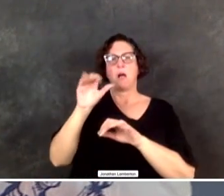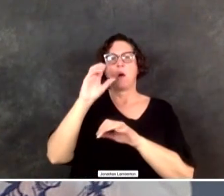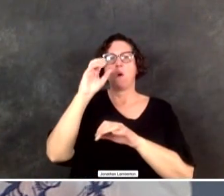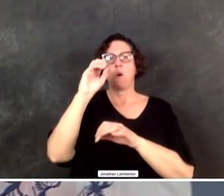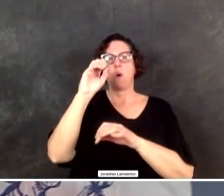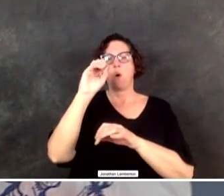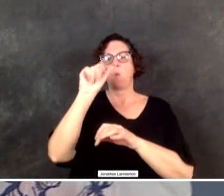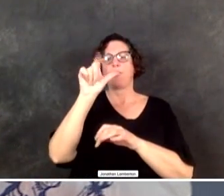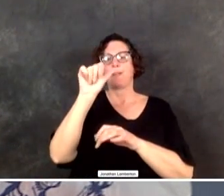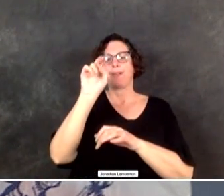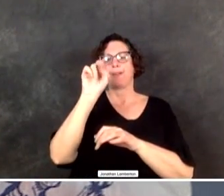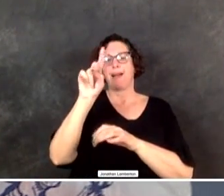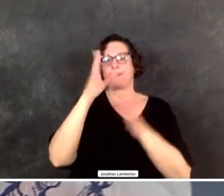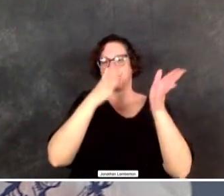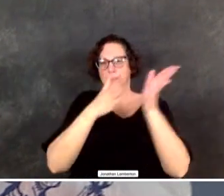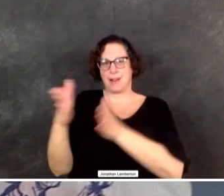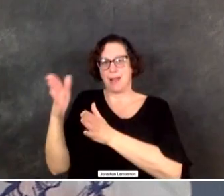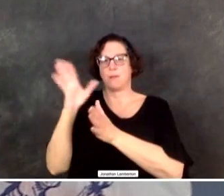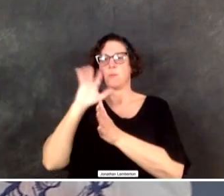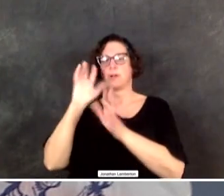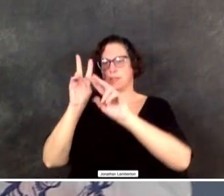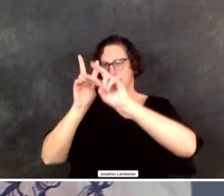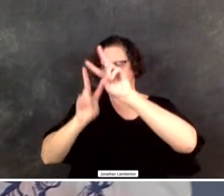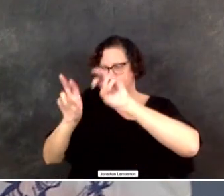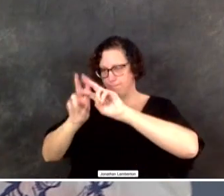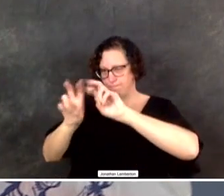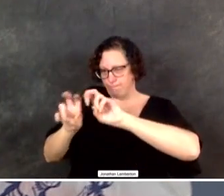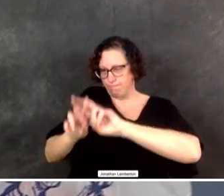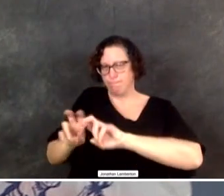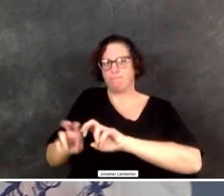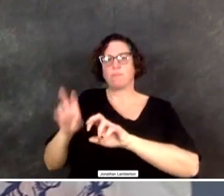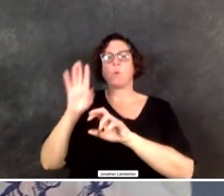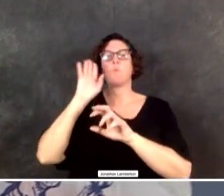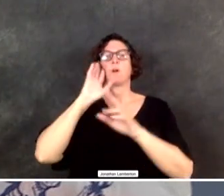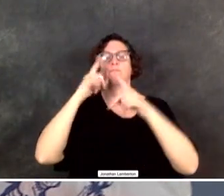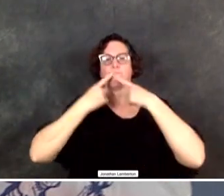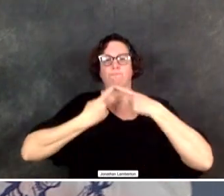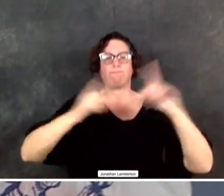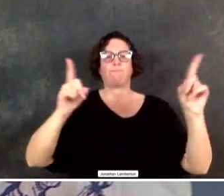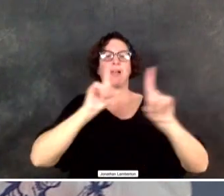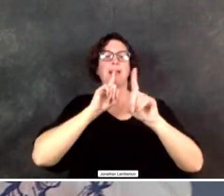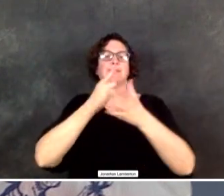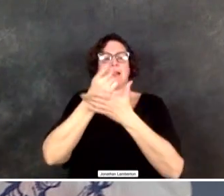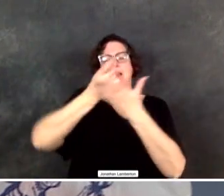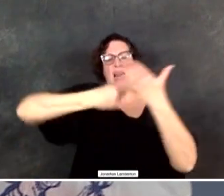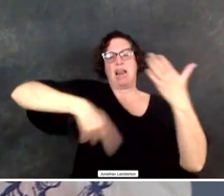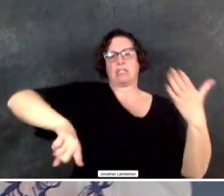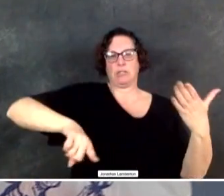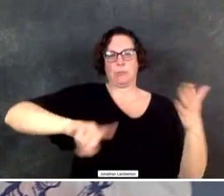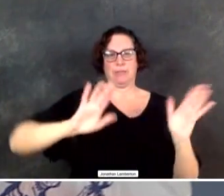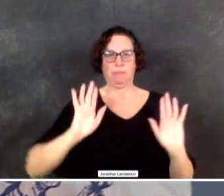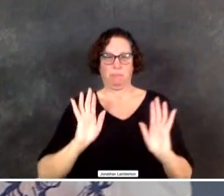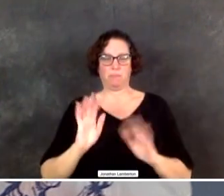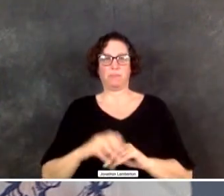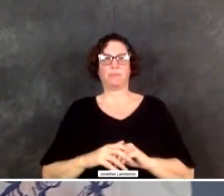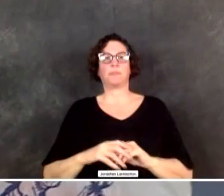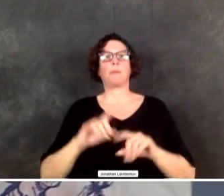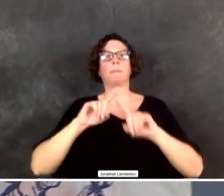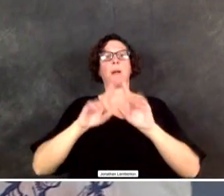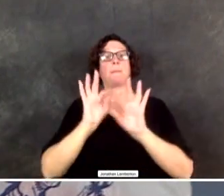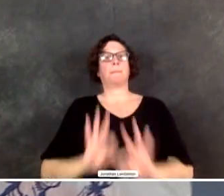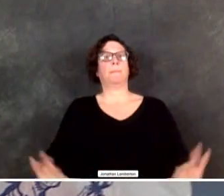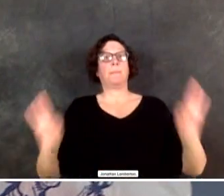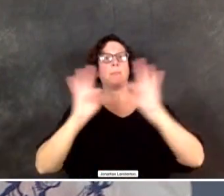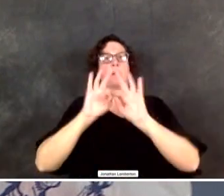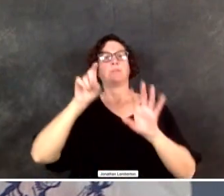enforcement, making sure the enforcement we need in every other way is sufficient, watching the amount of workforce